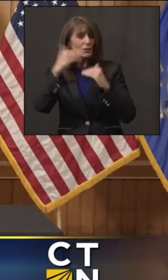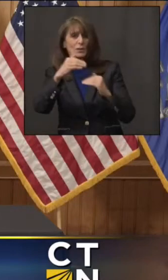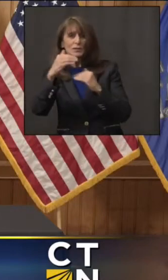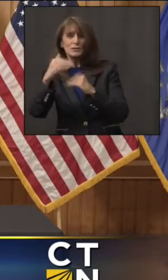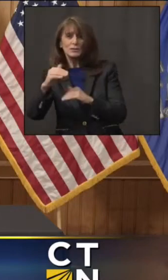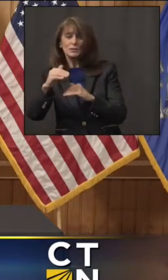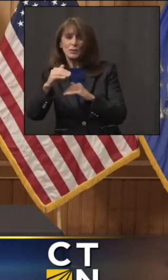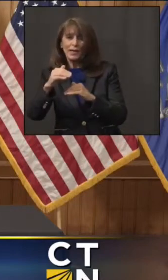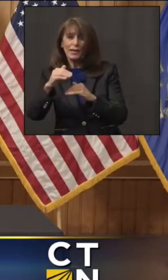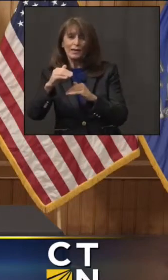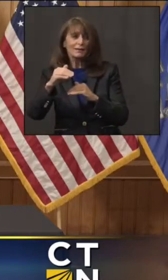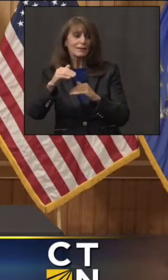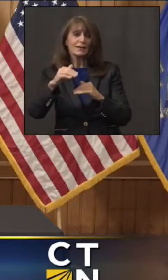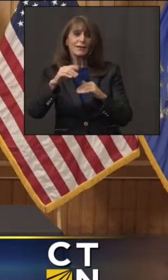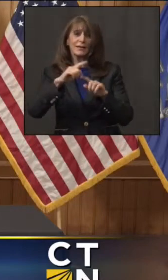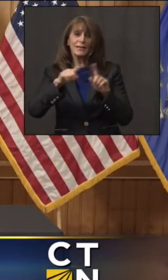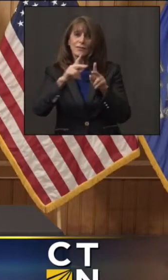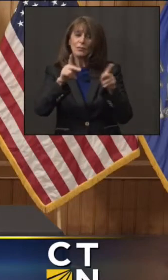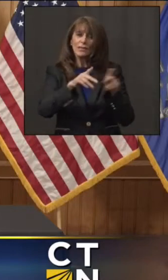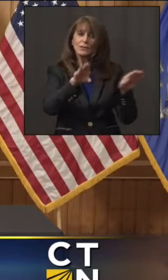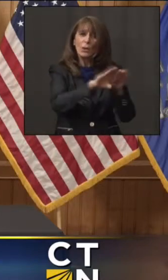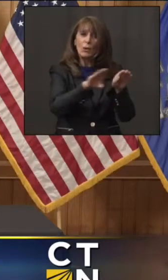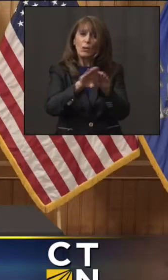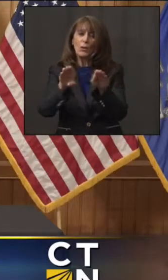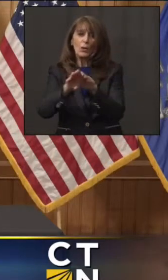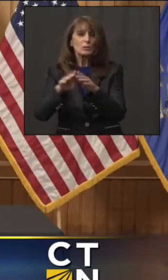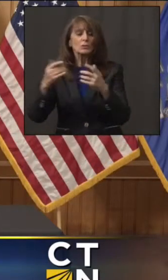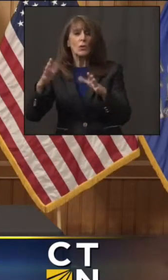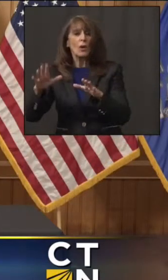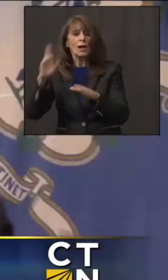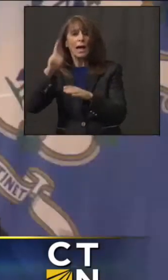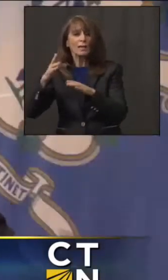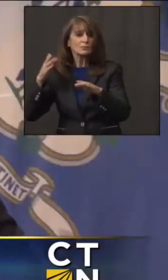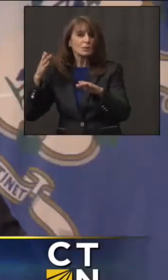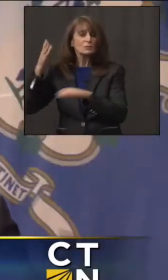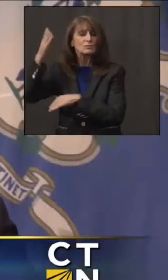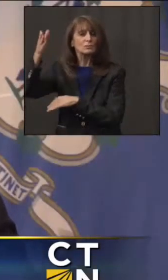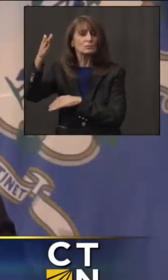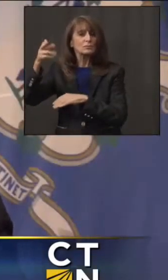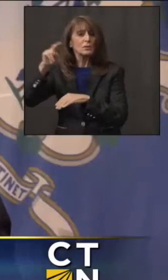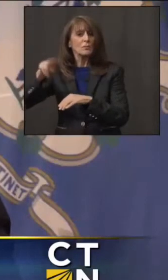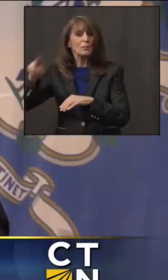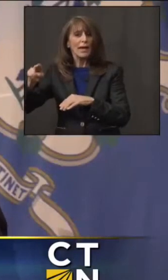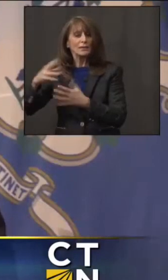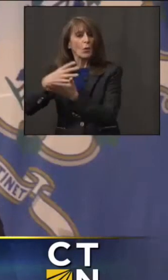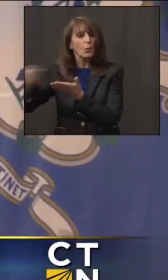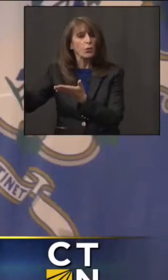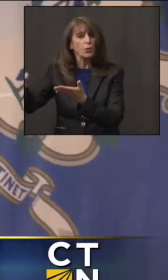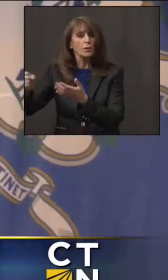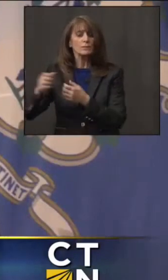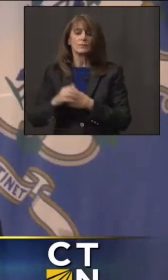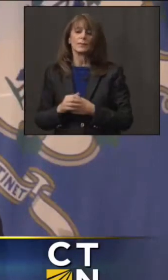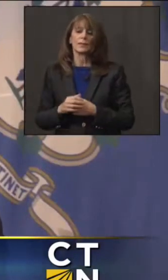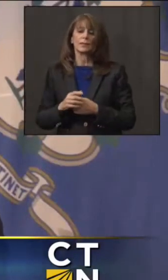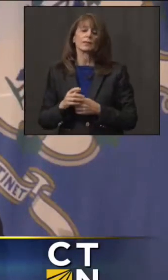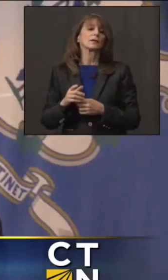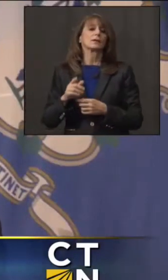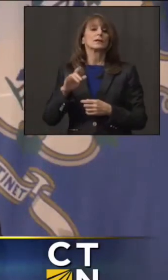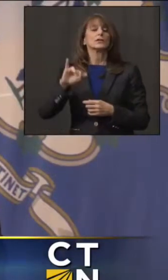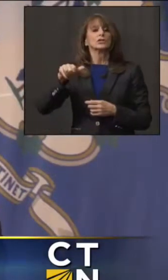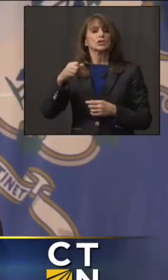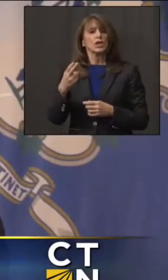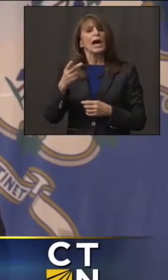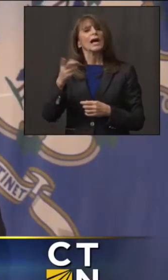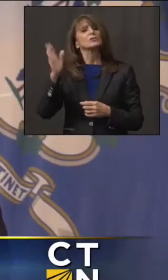capacity from being exceeded? Well, as Josh said, he used to be chief operating officer. Now he's data guru.